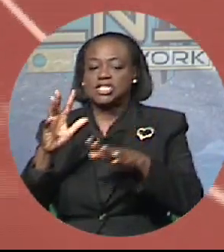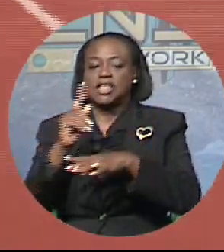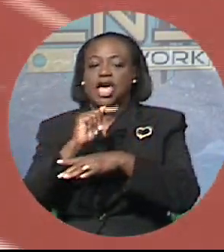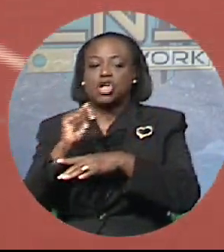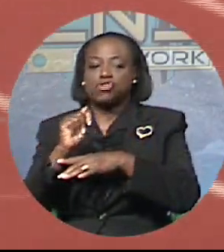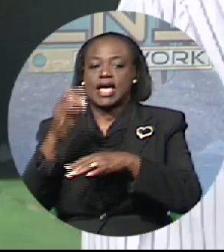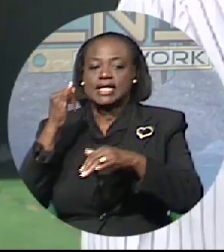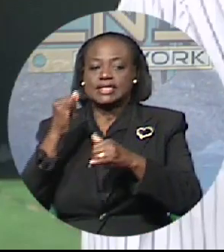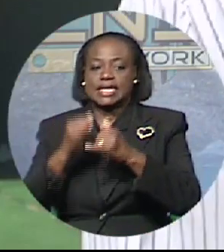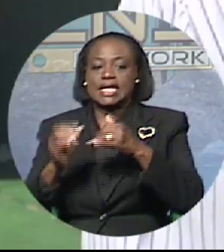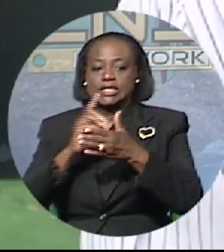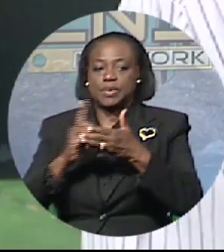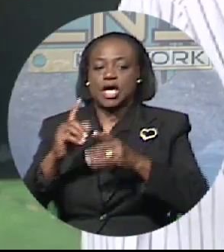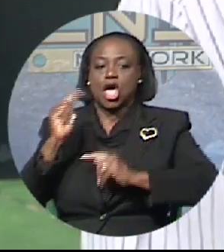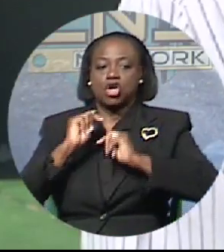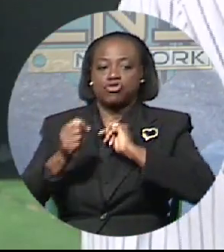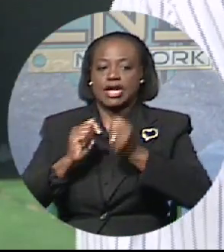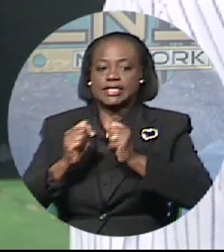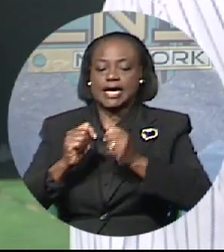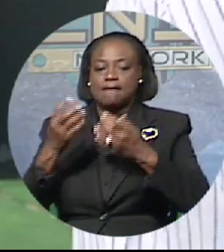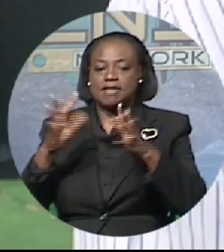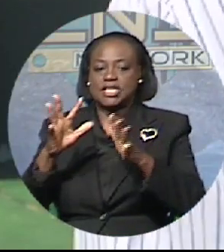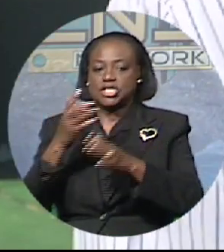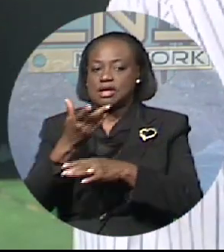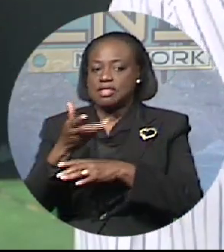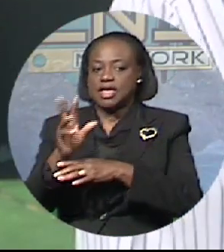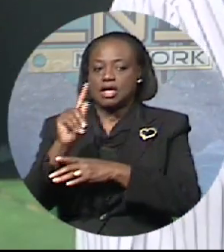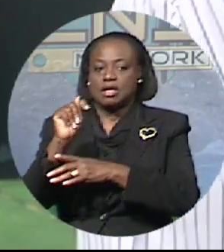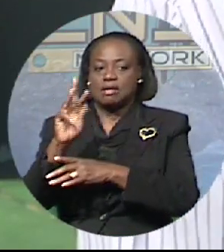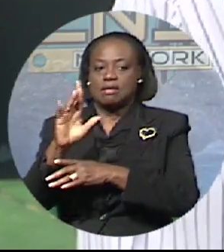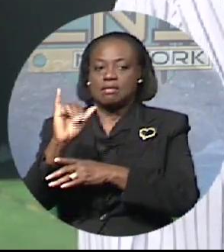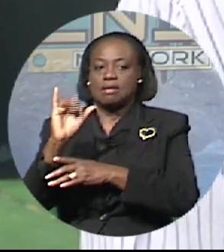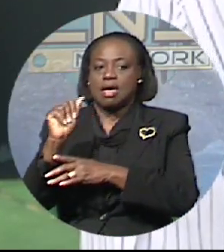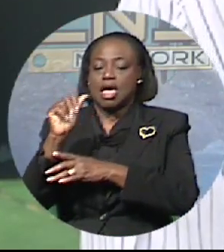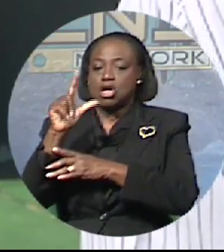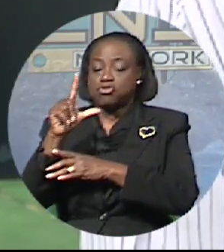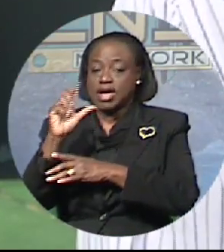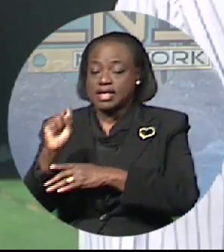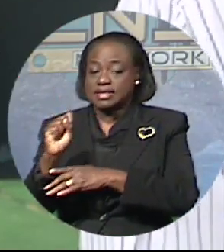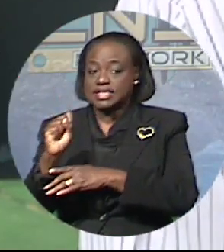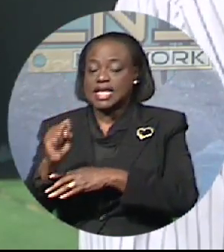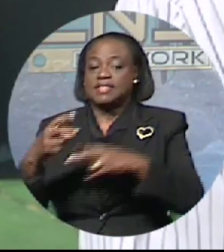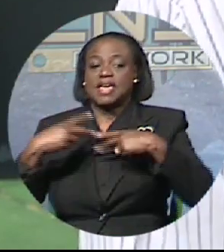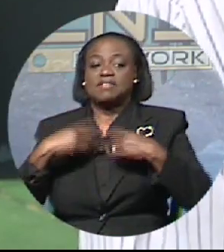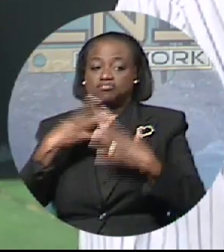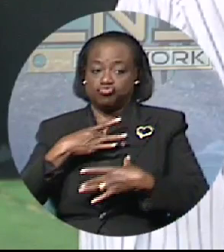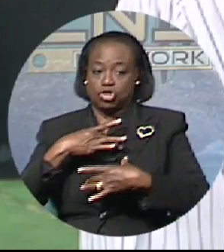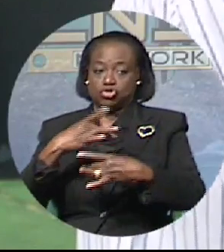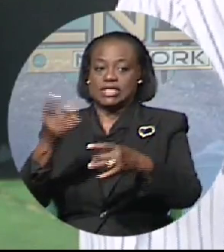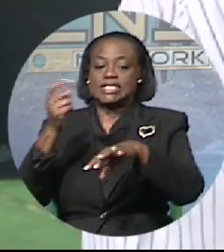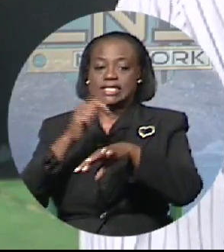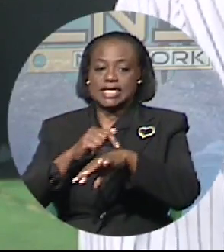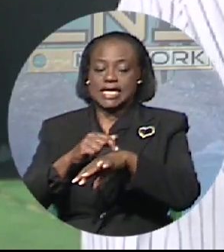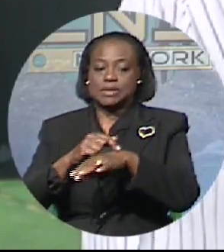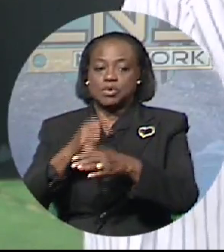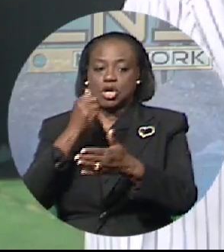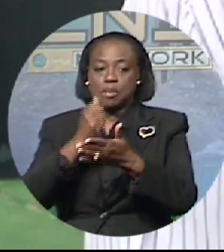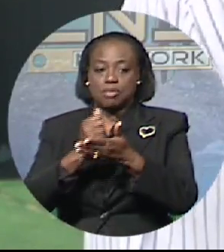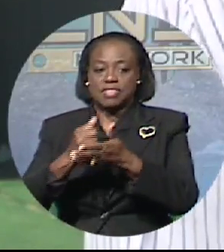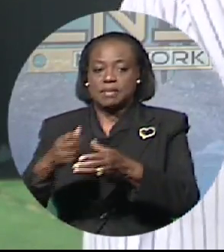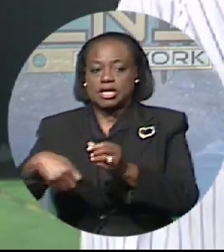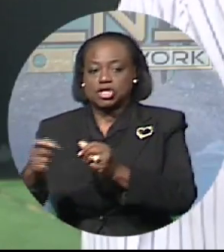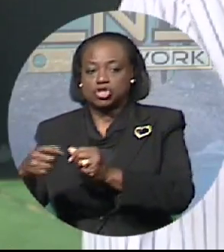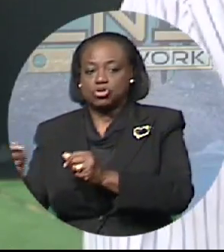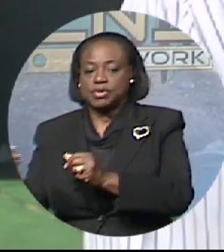weekend. Trinidad completed their trials, and they had some very, very interesting times. We're going to print those times, and we're going to distribute those times to